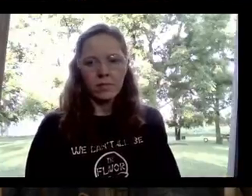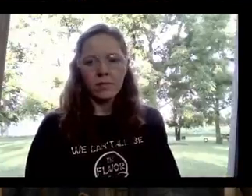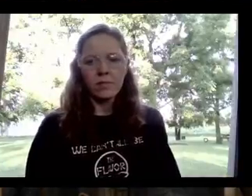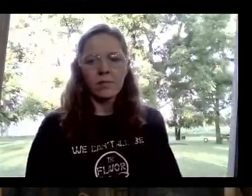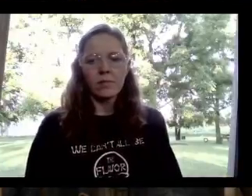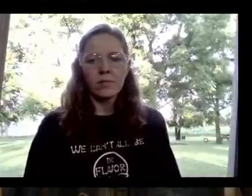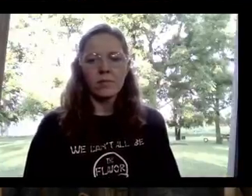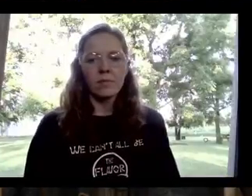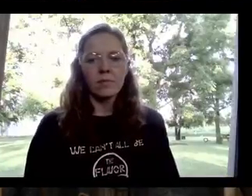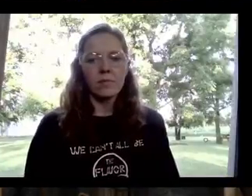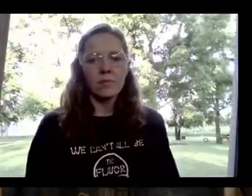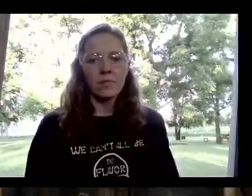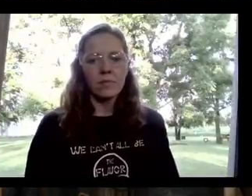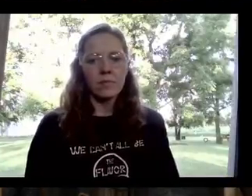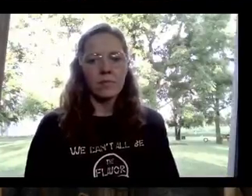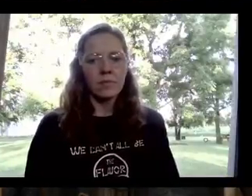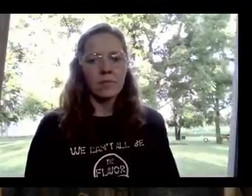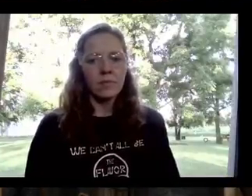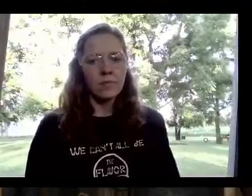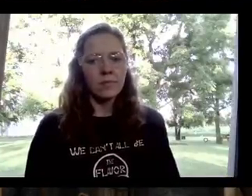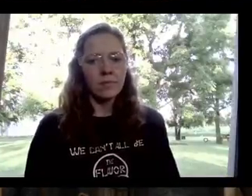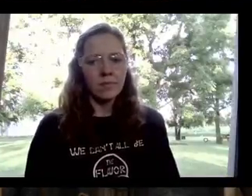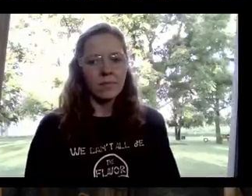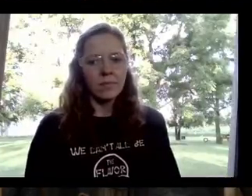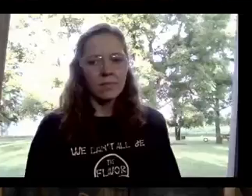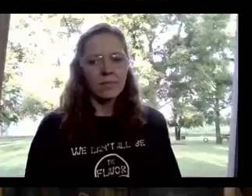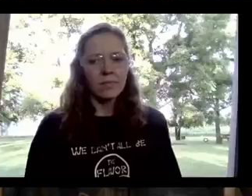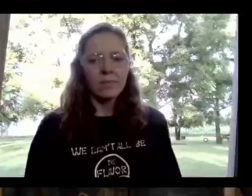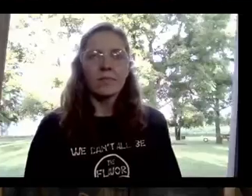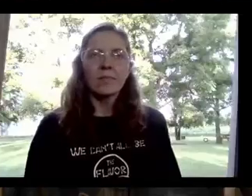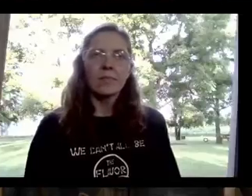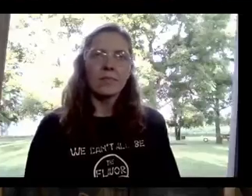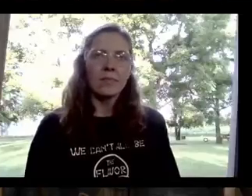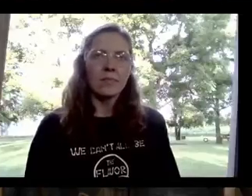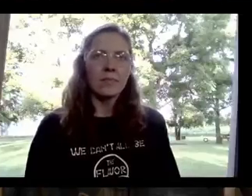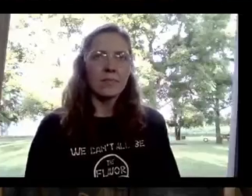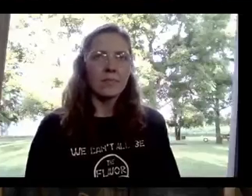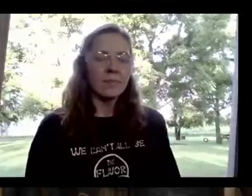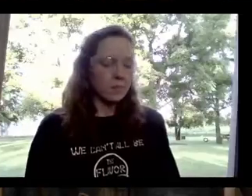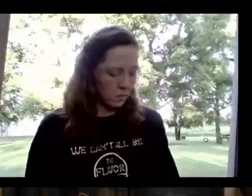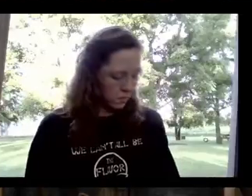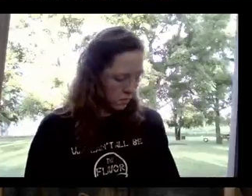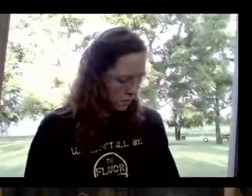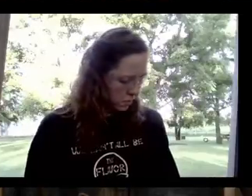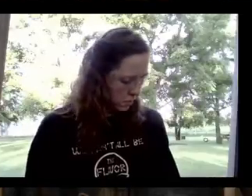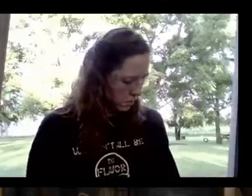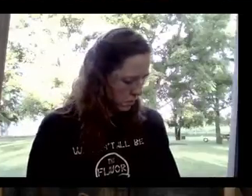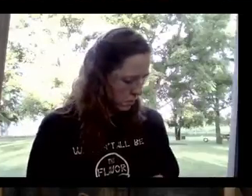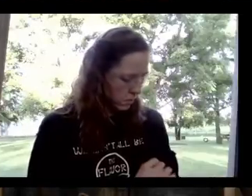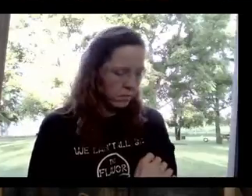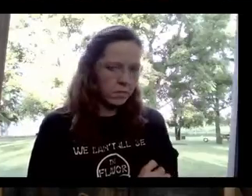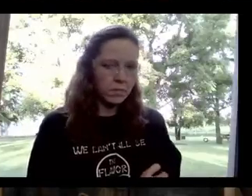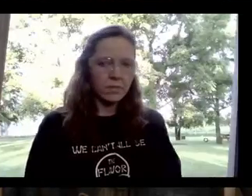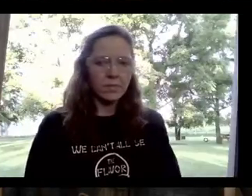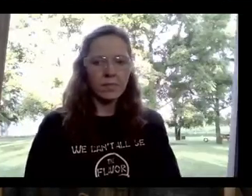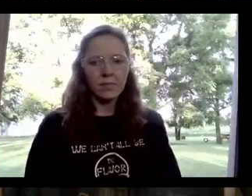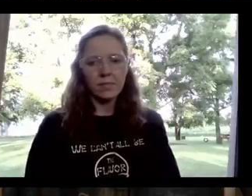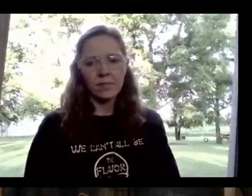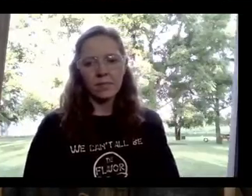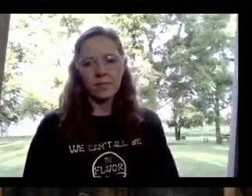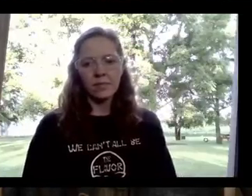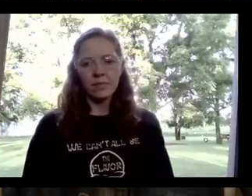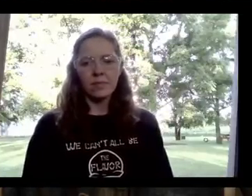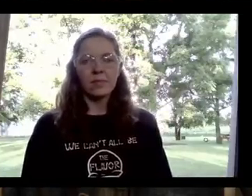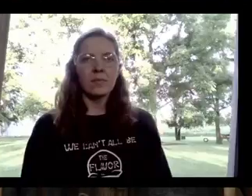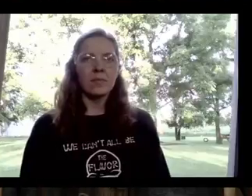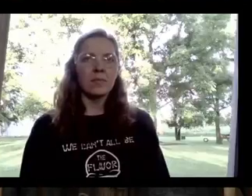I'm working on. This thing's interesting enough, I may ask him if it's okay if I make a little vlog about it, and we'll see where we go